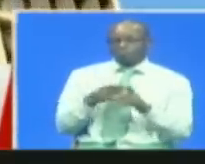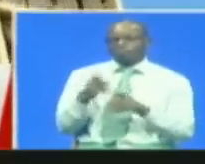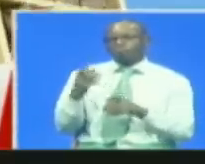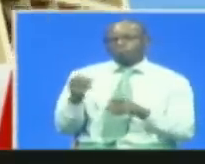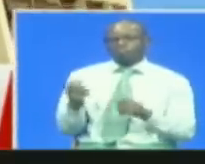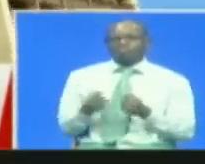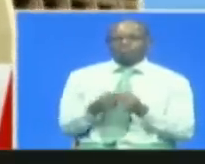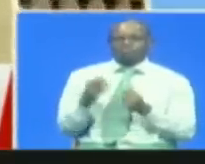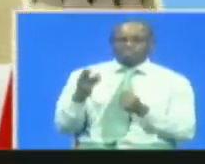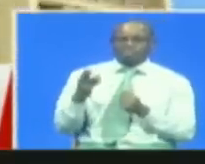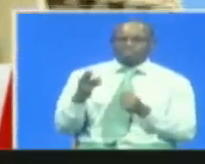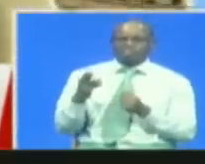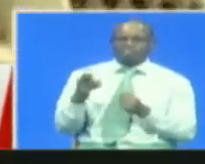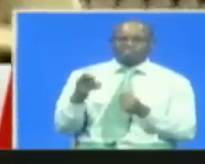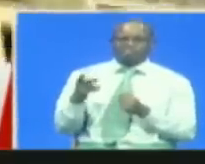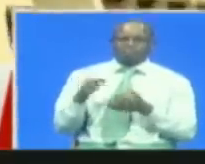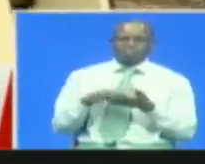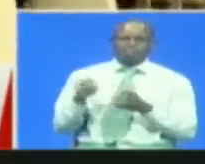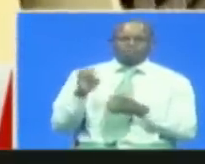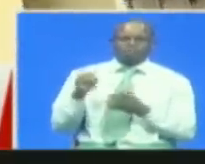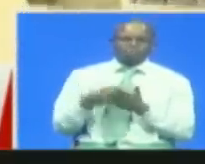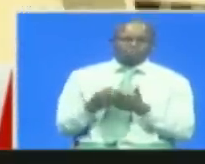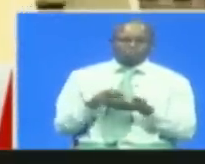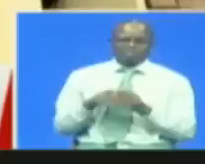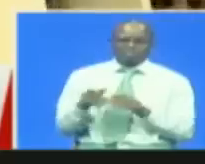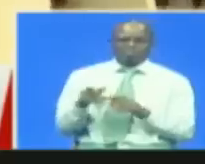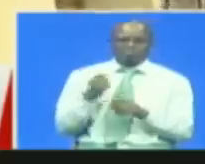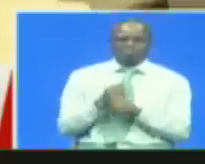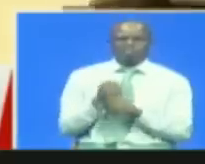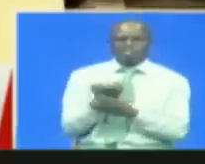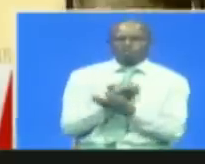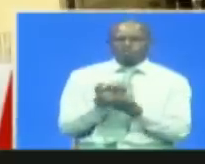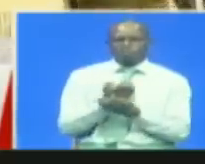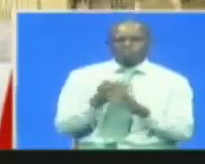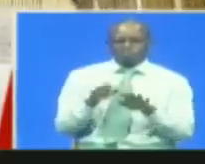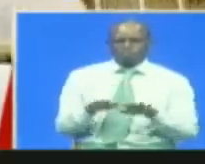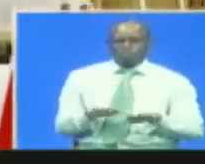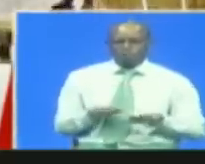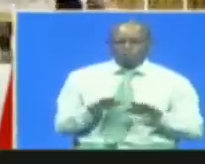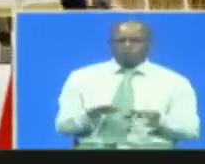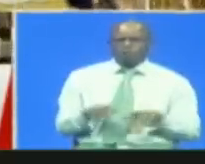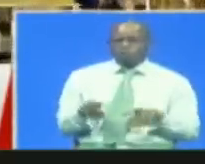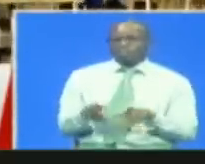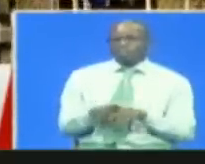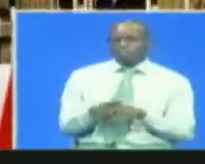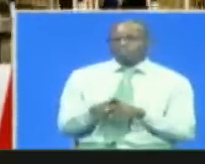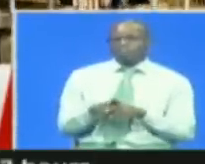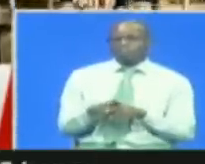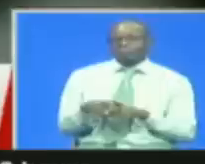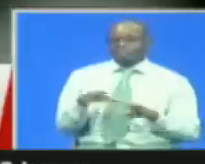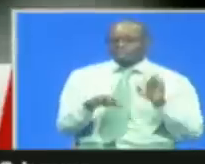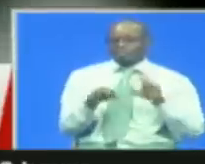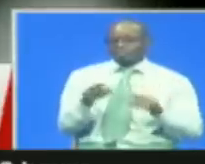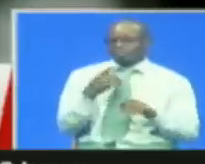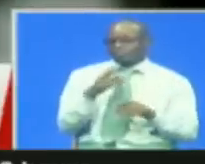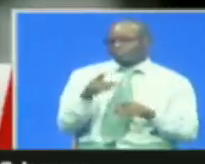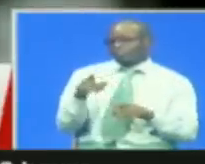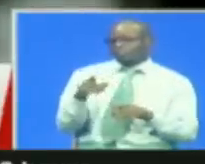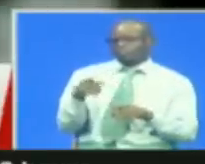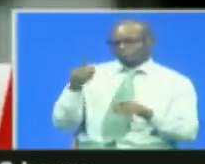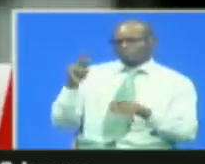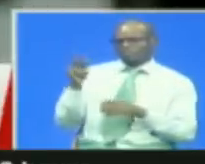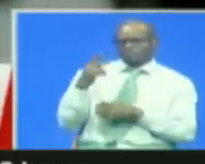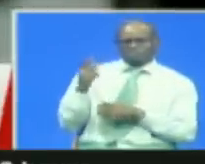falling due amid a slowdown in revenue growth, analysts had raised concerns over Kenya's capacity to repay its